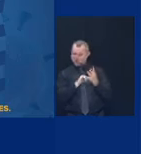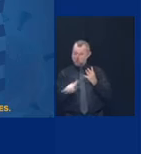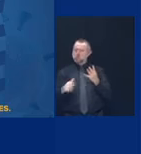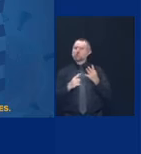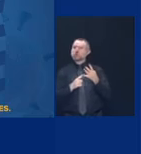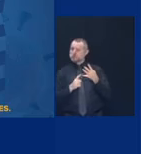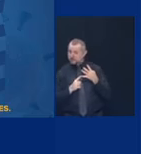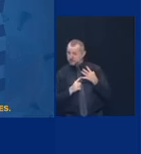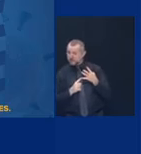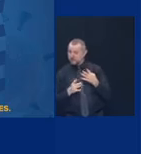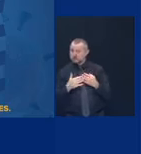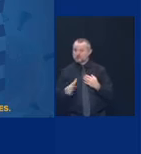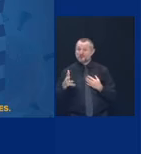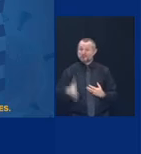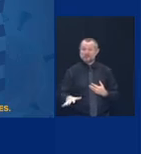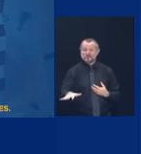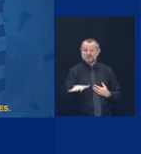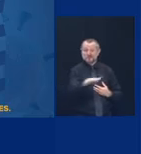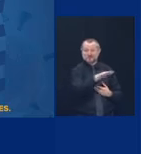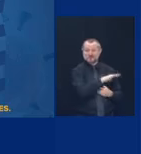other state is higher.